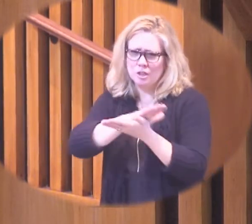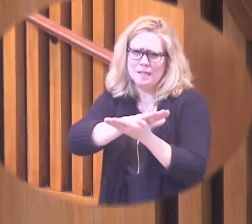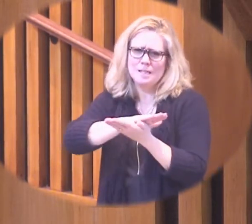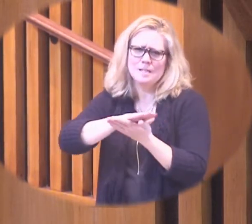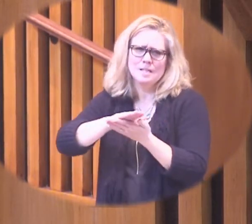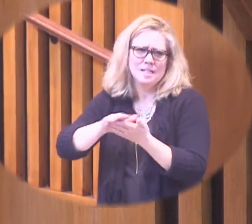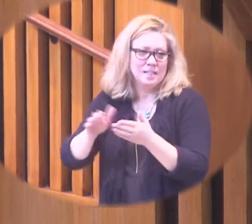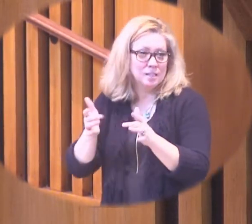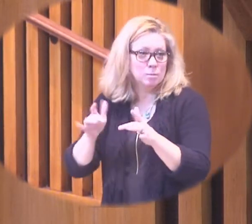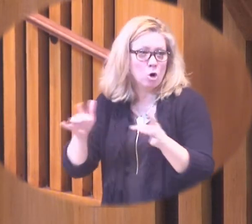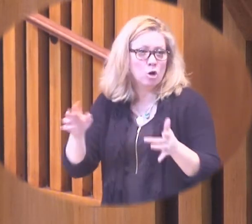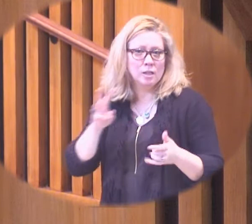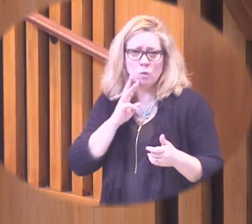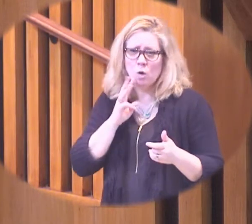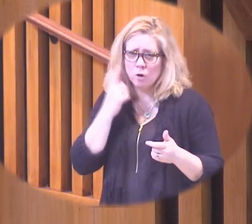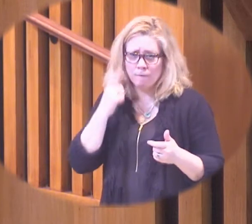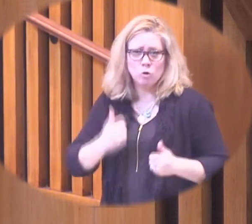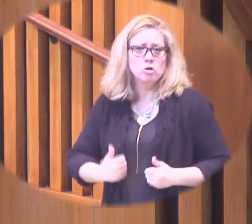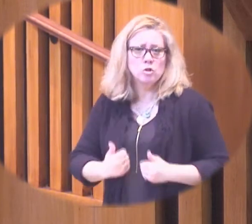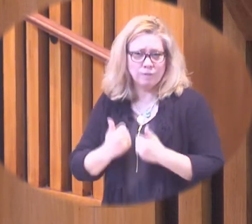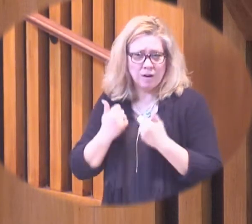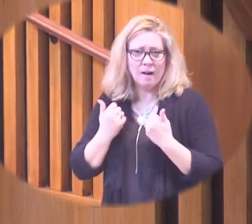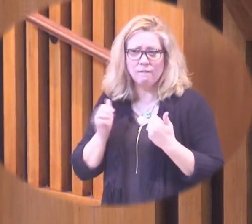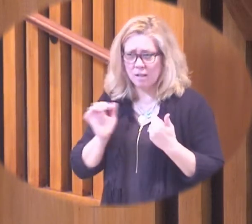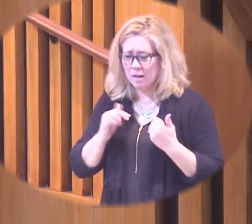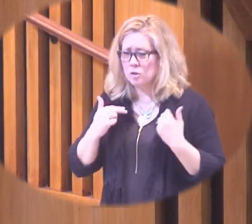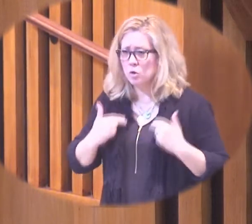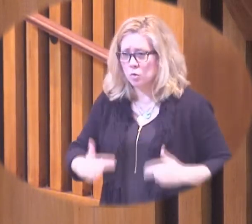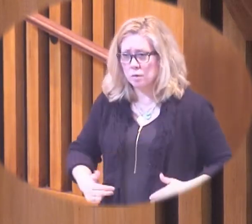to survive on this planet Earth?